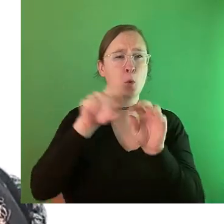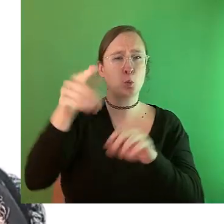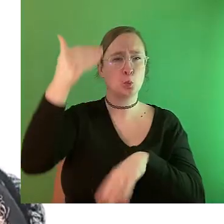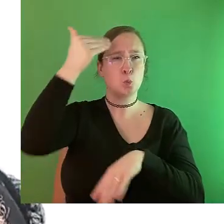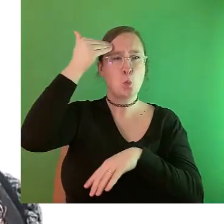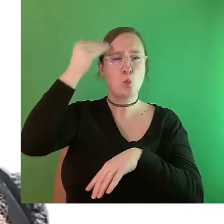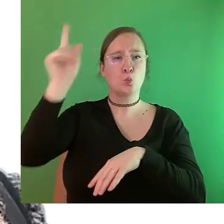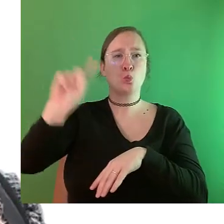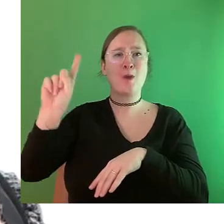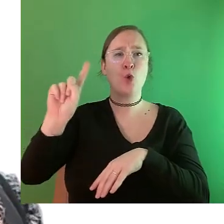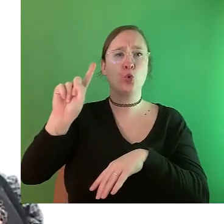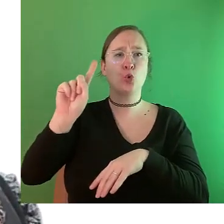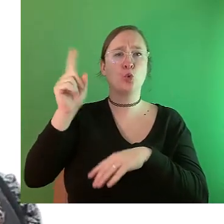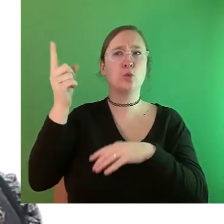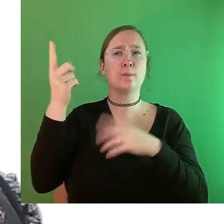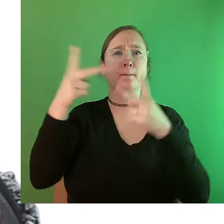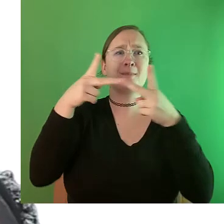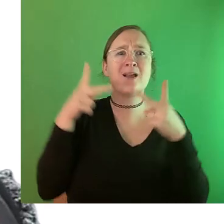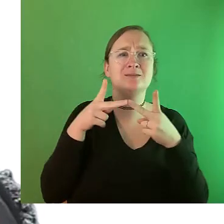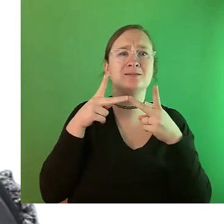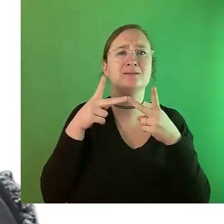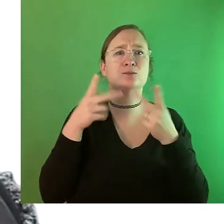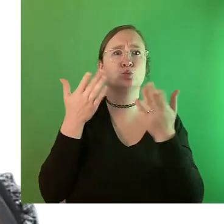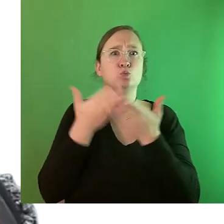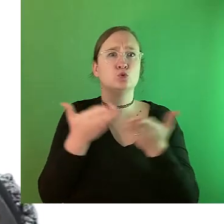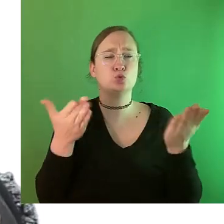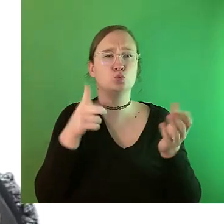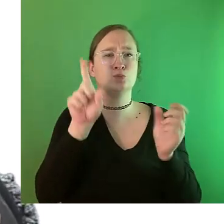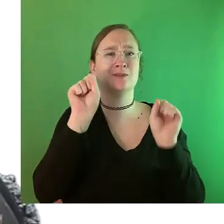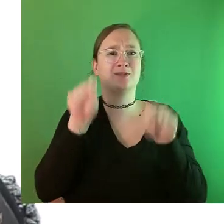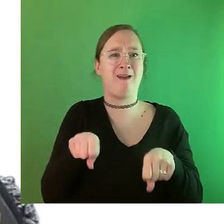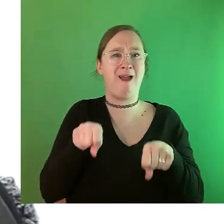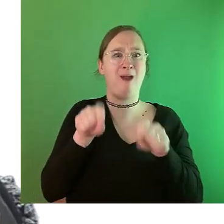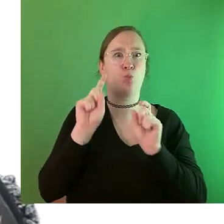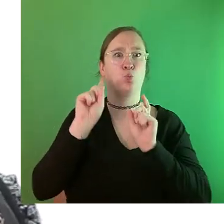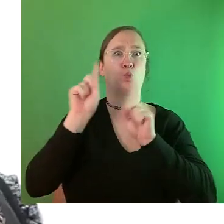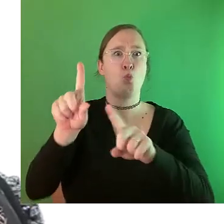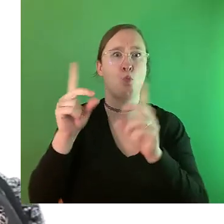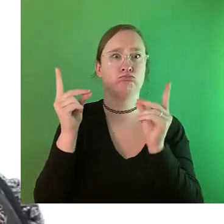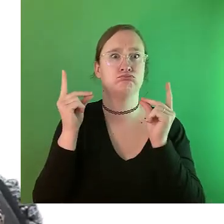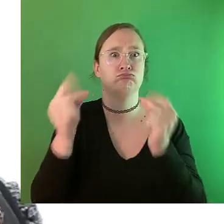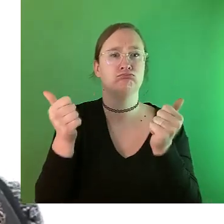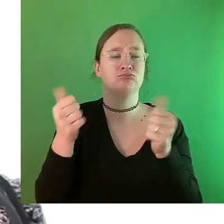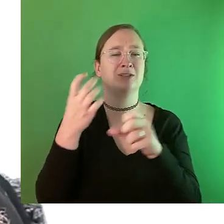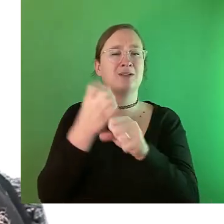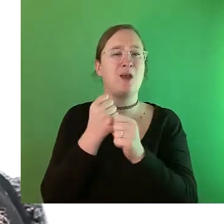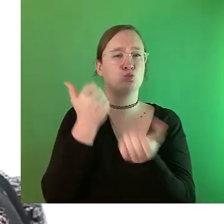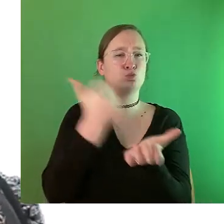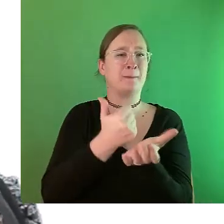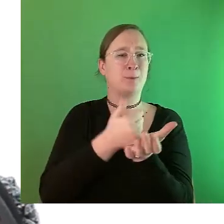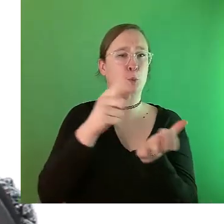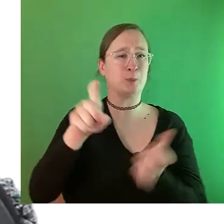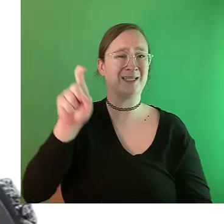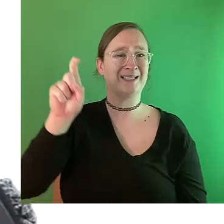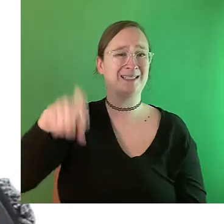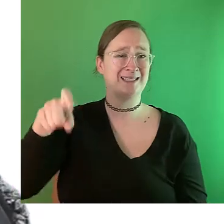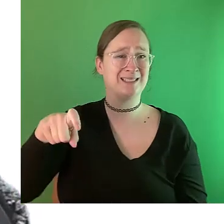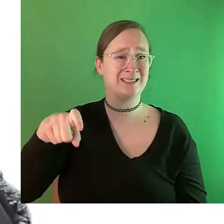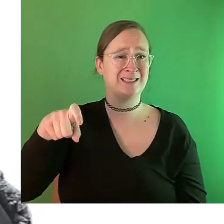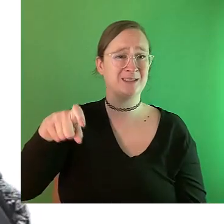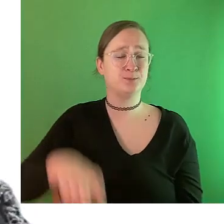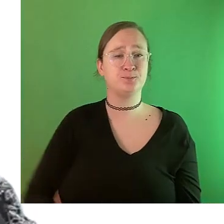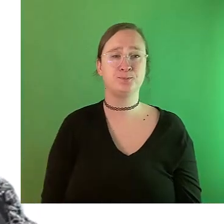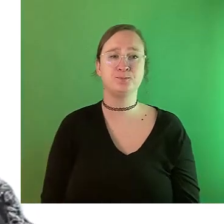an emergency kit. If you follow all of these tips, you can maintain your health and chronic conditions during an emergency